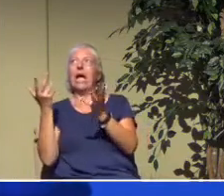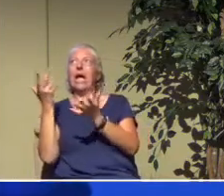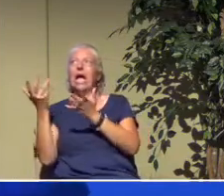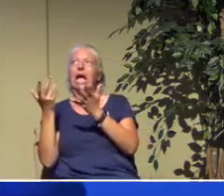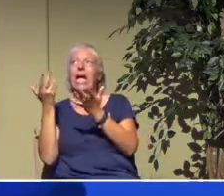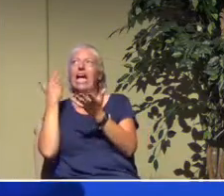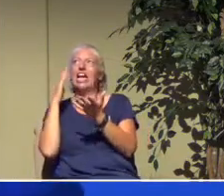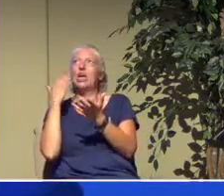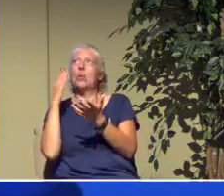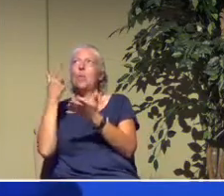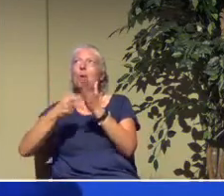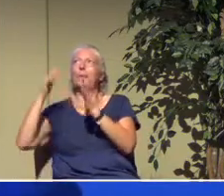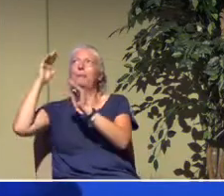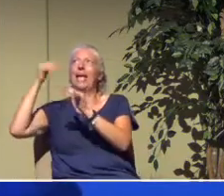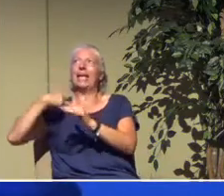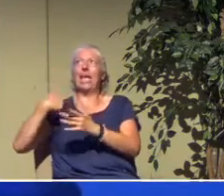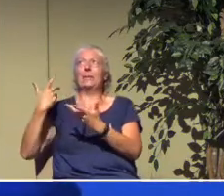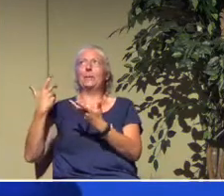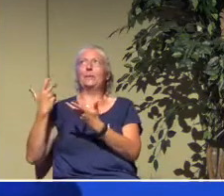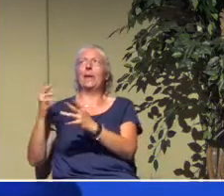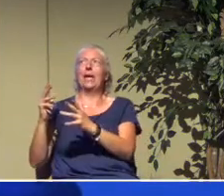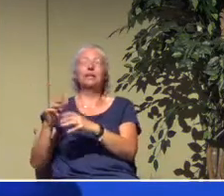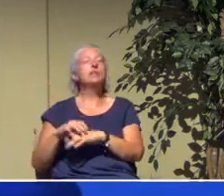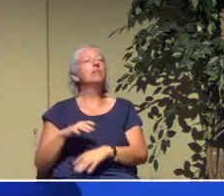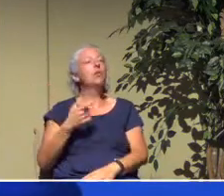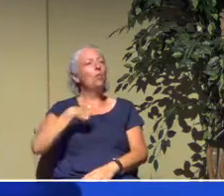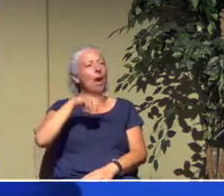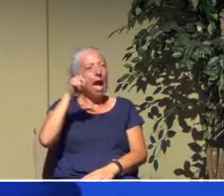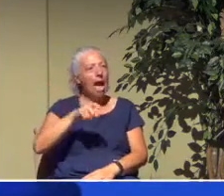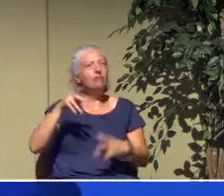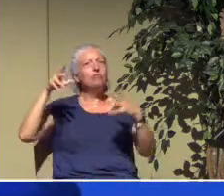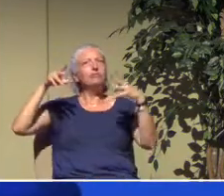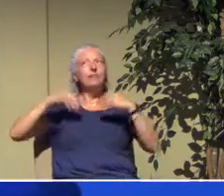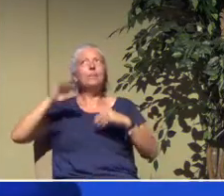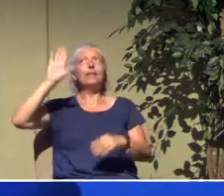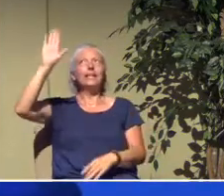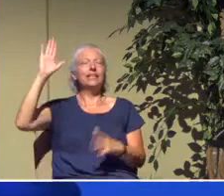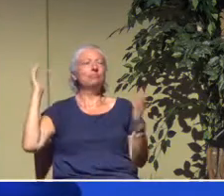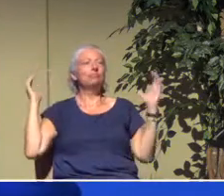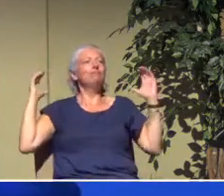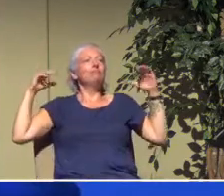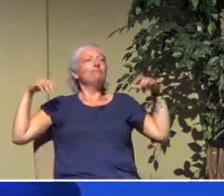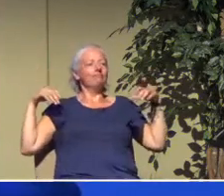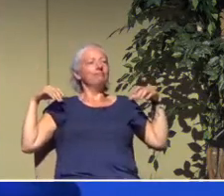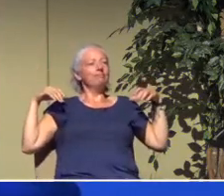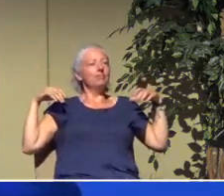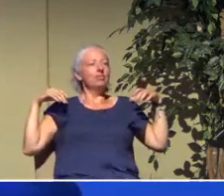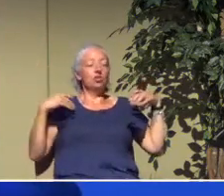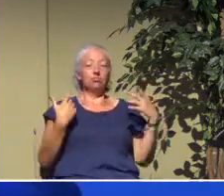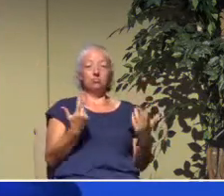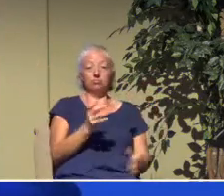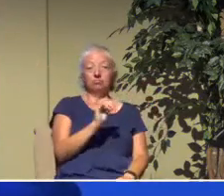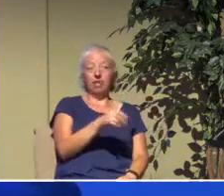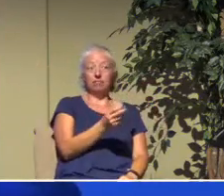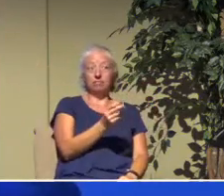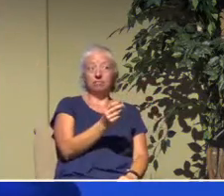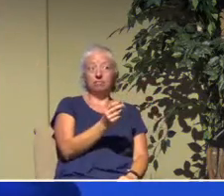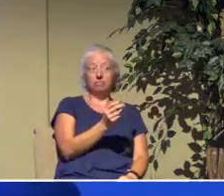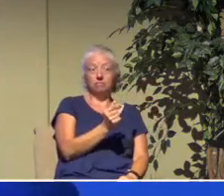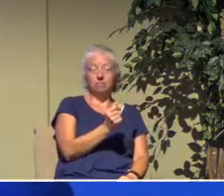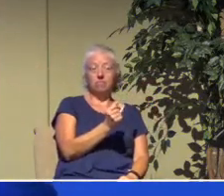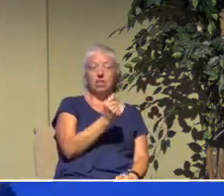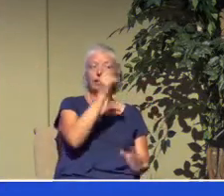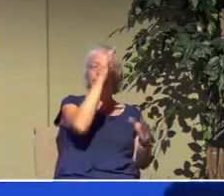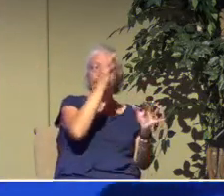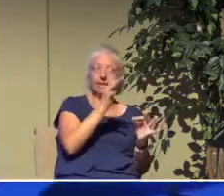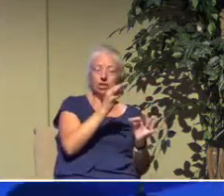I'm done with my yoke. I really am. I want yours, Jesus. And this isn't just a decision we make at one point in our life. It starts there. But it's a